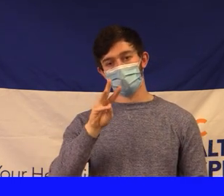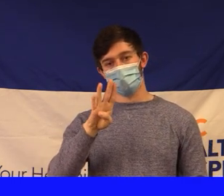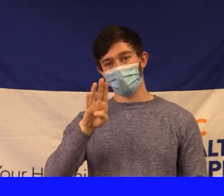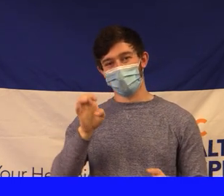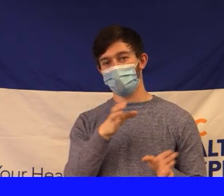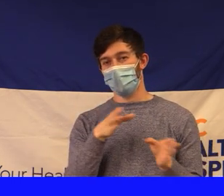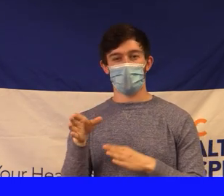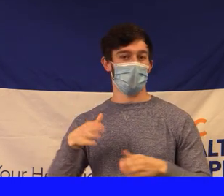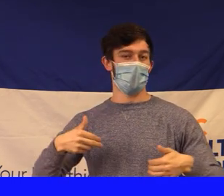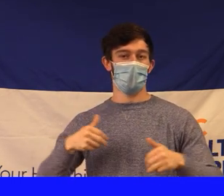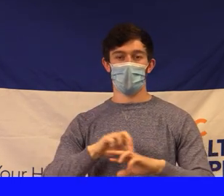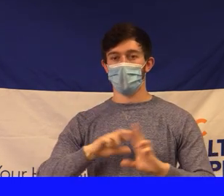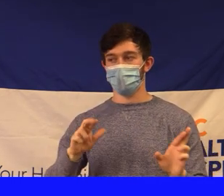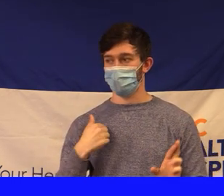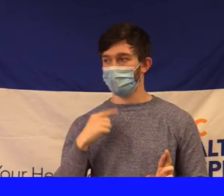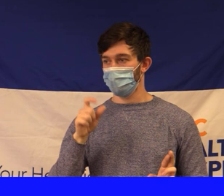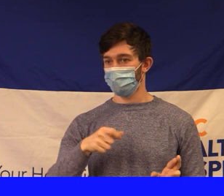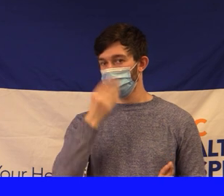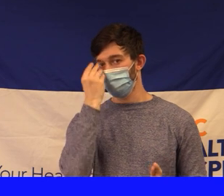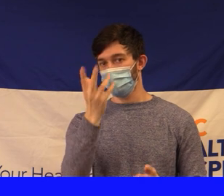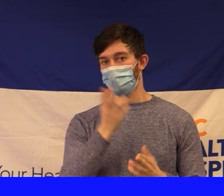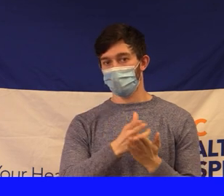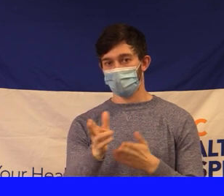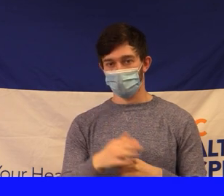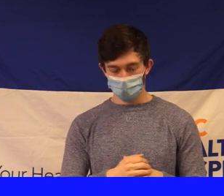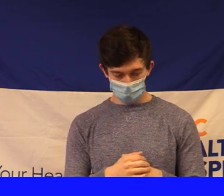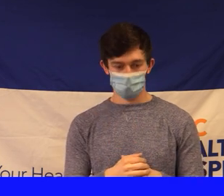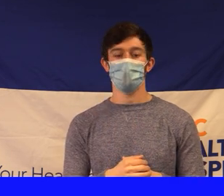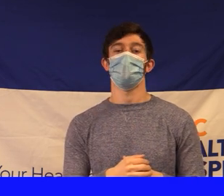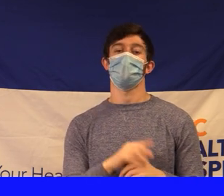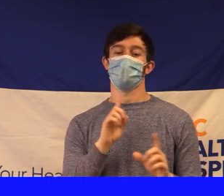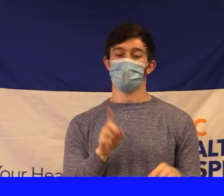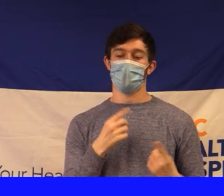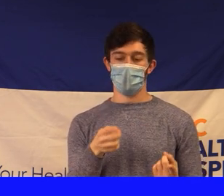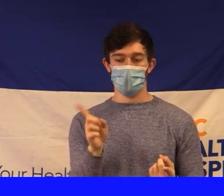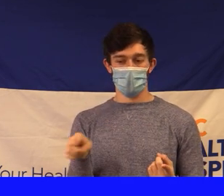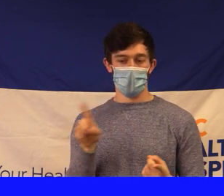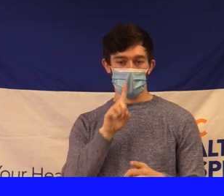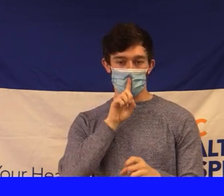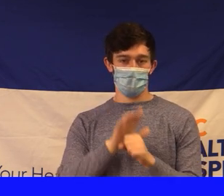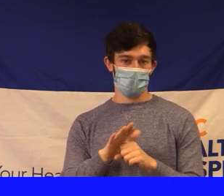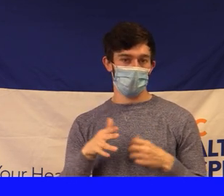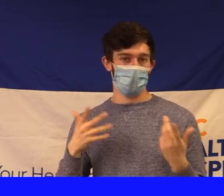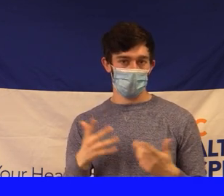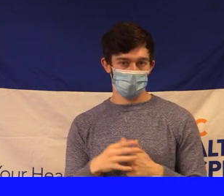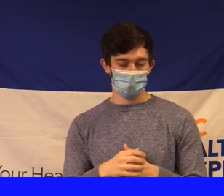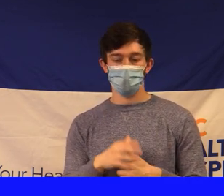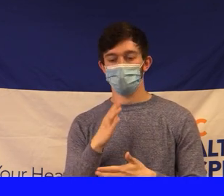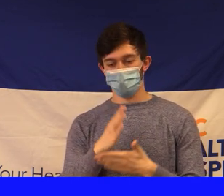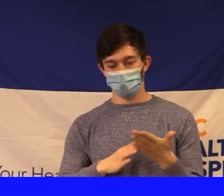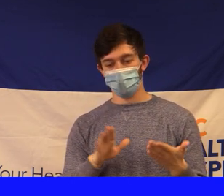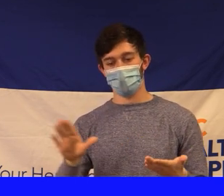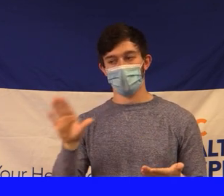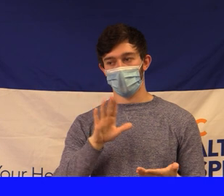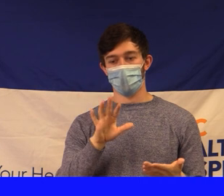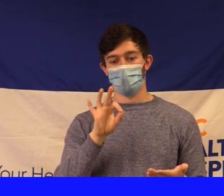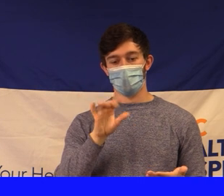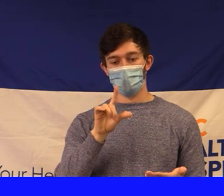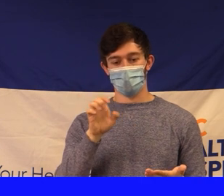be upfront about that. What they have committed to thus far is some of their fleet